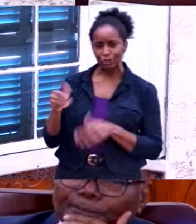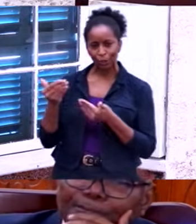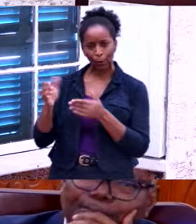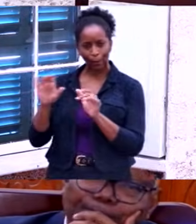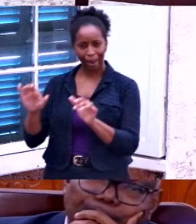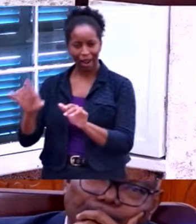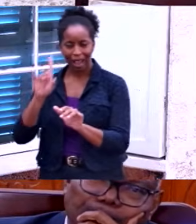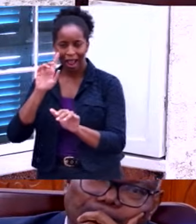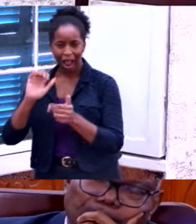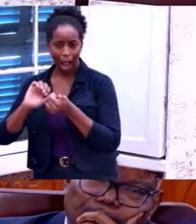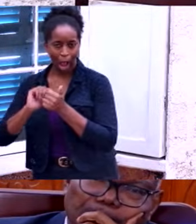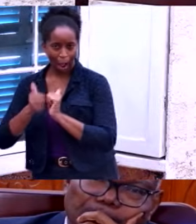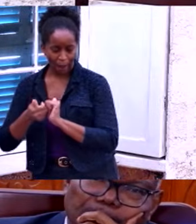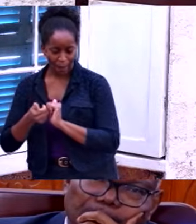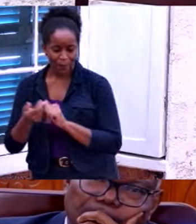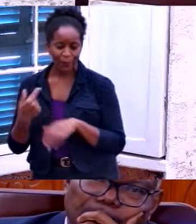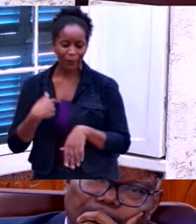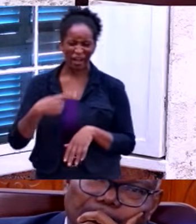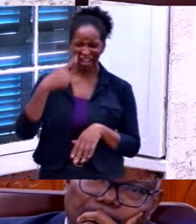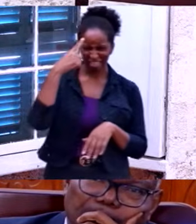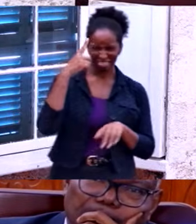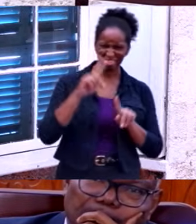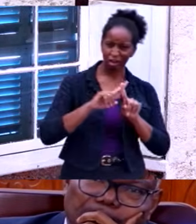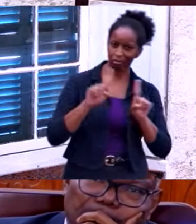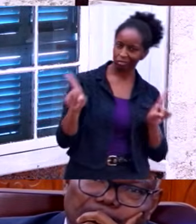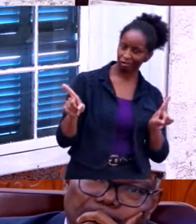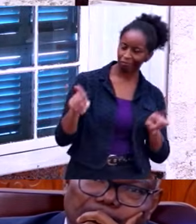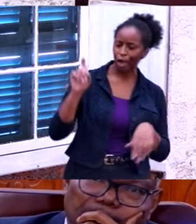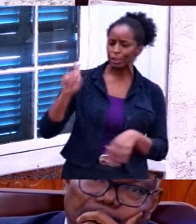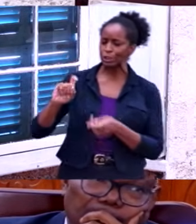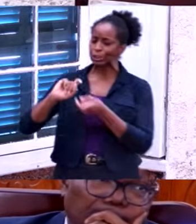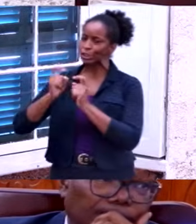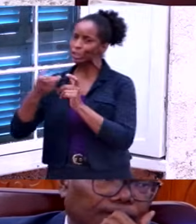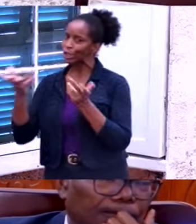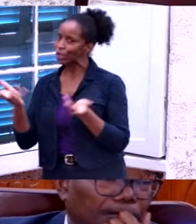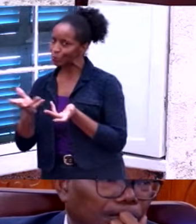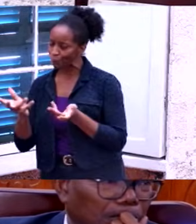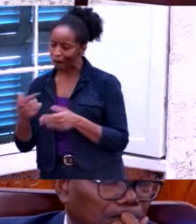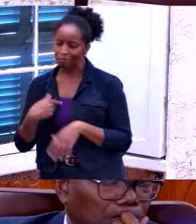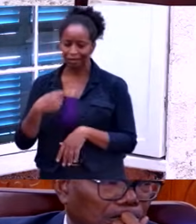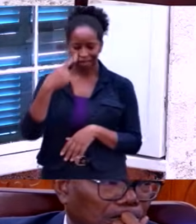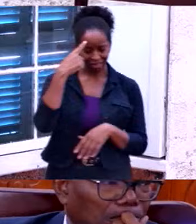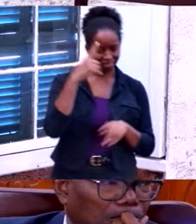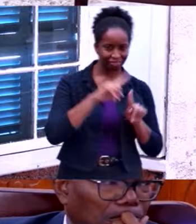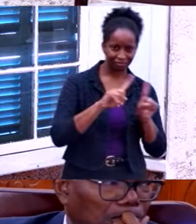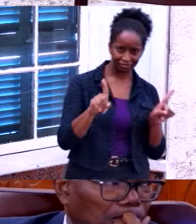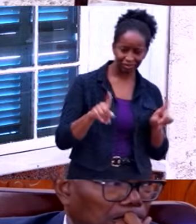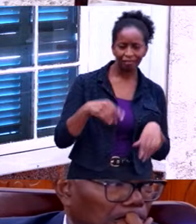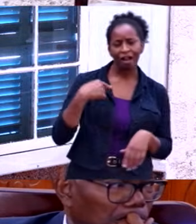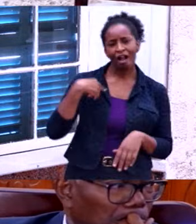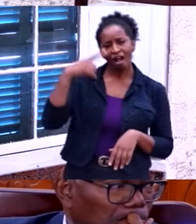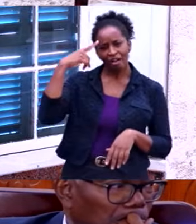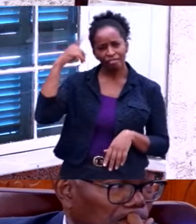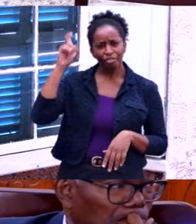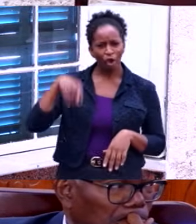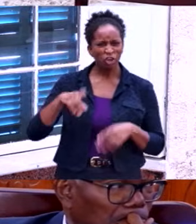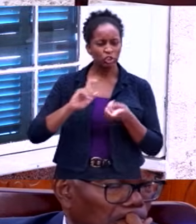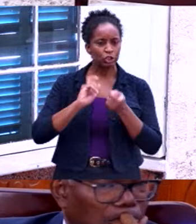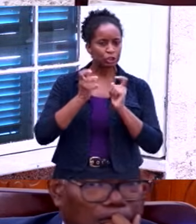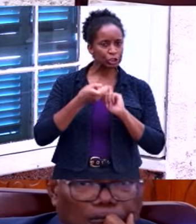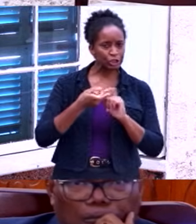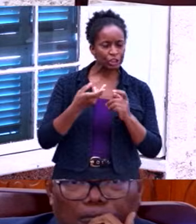felt that we needed to make changes that allowed for greater empowerment of the citizens, of individuals,